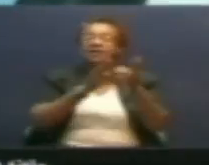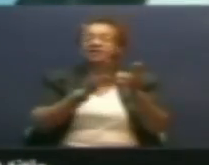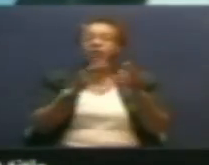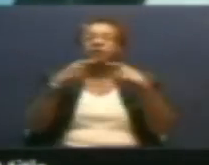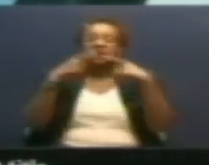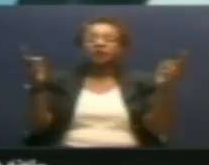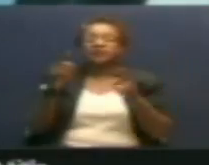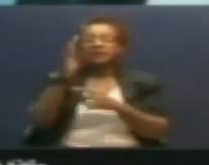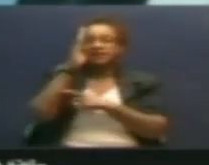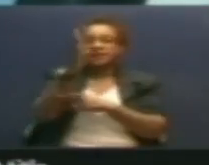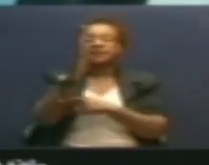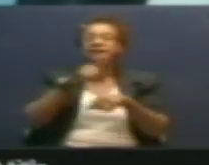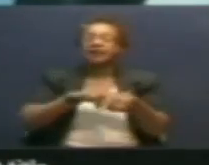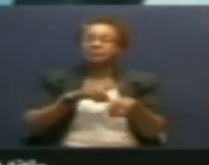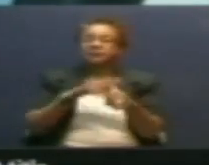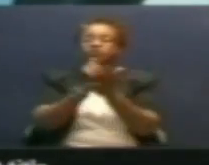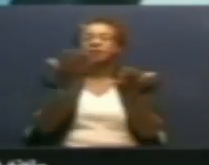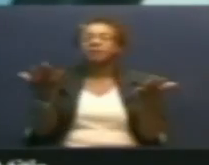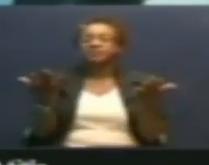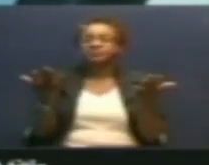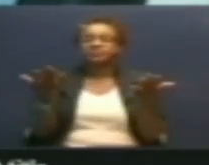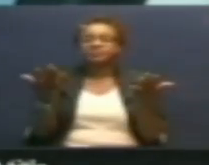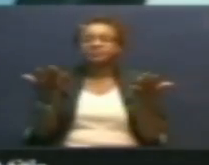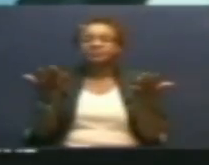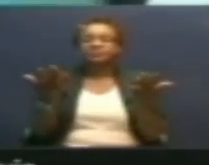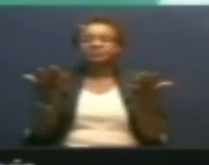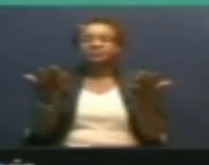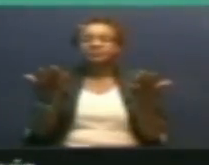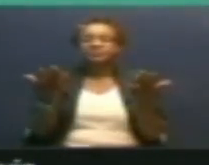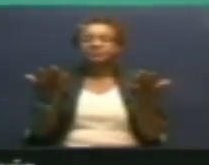Sunday Times.